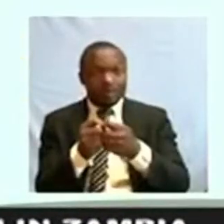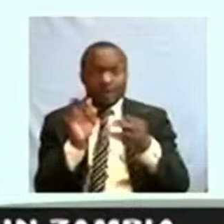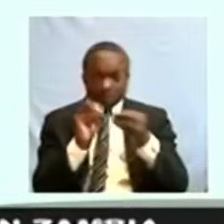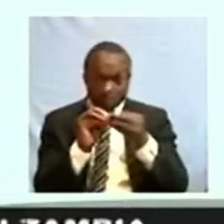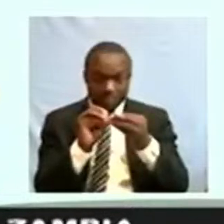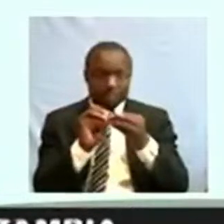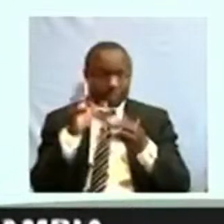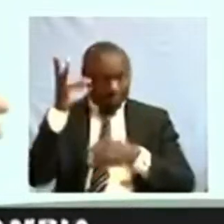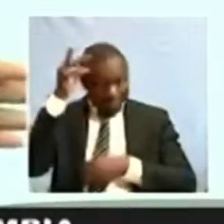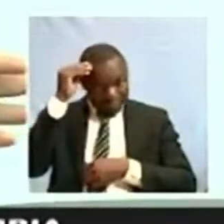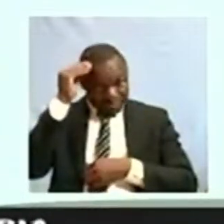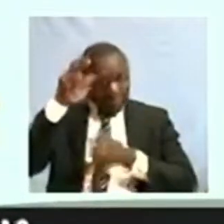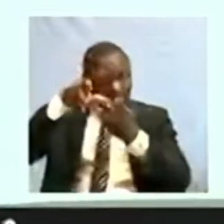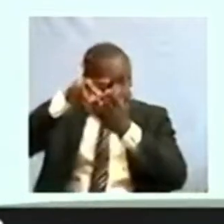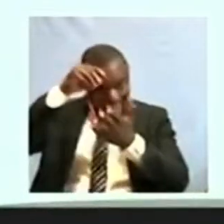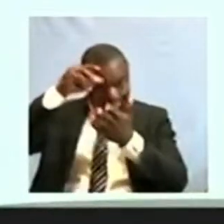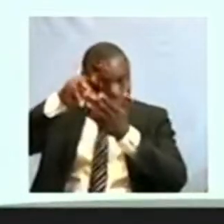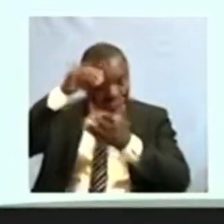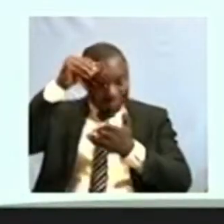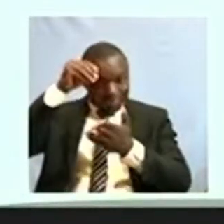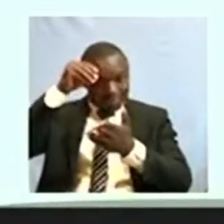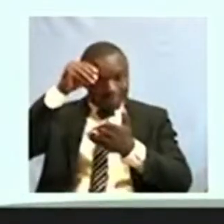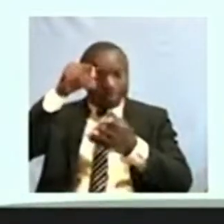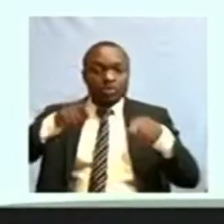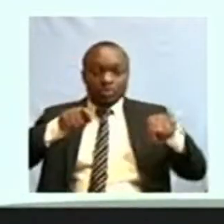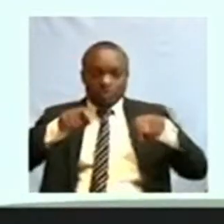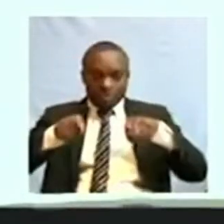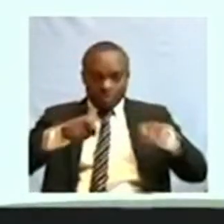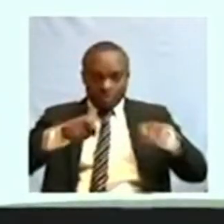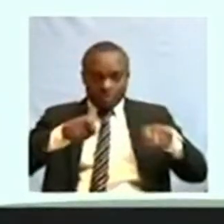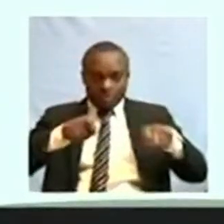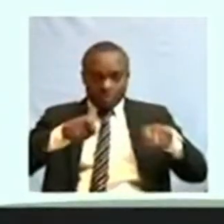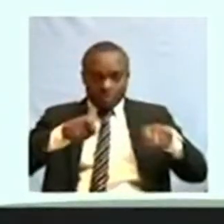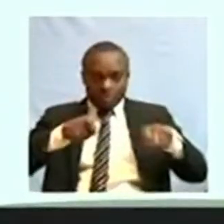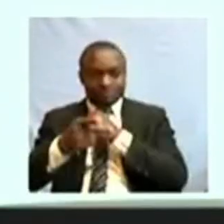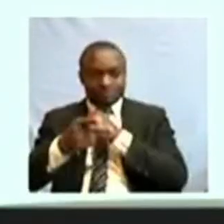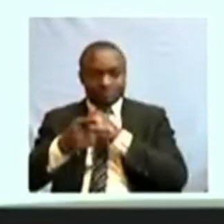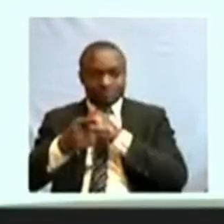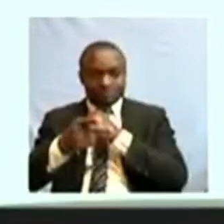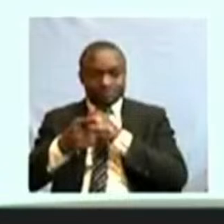also, we have learned to handle those. Okay. The